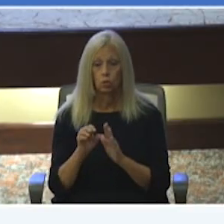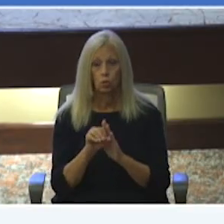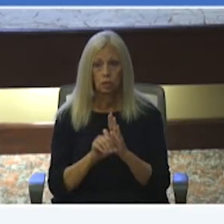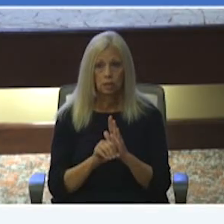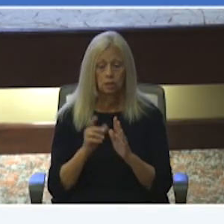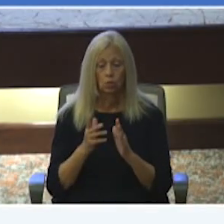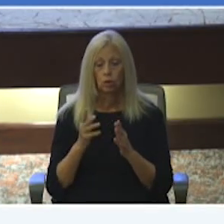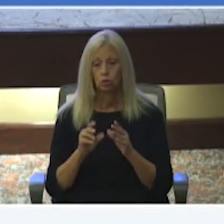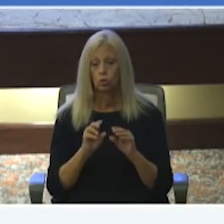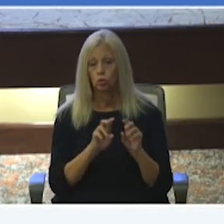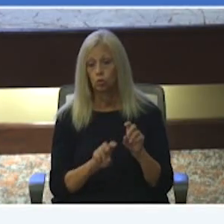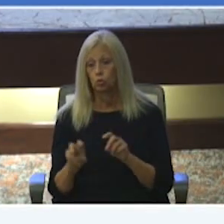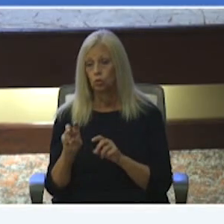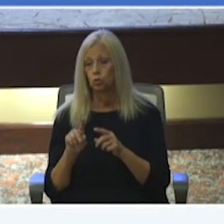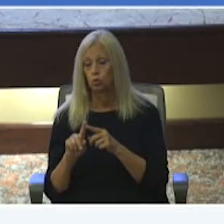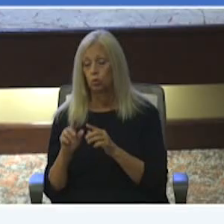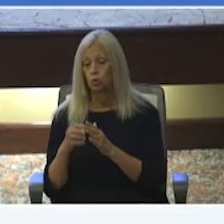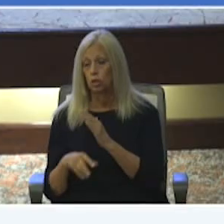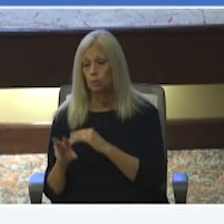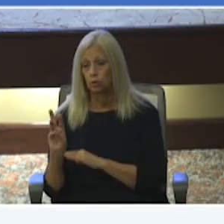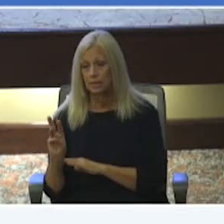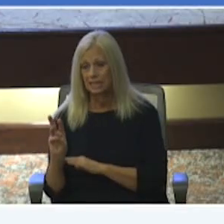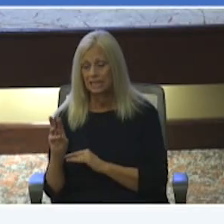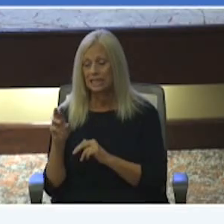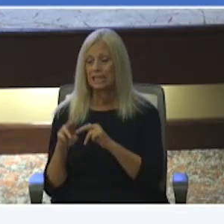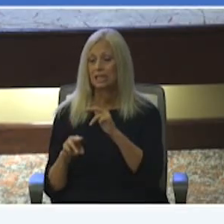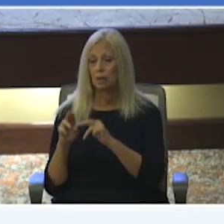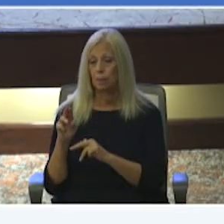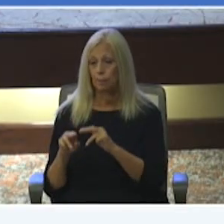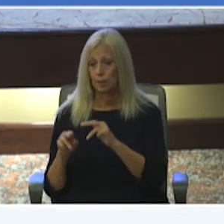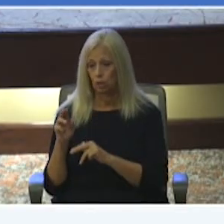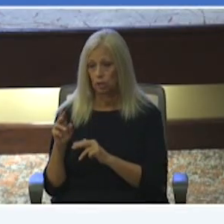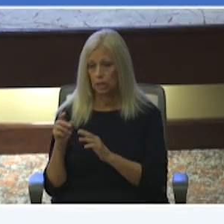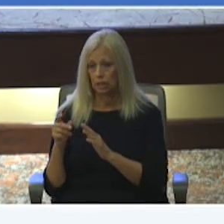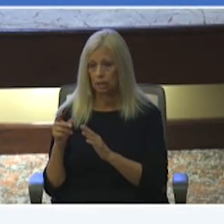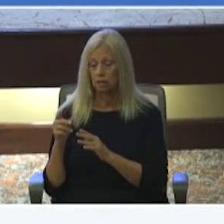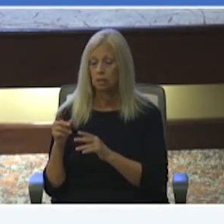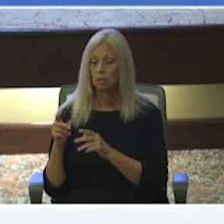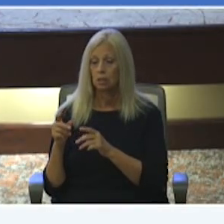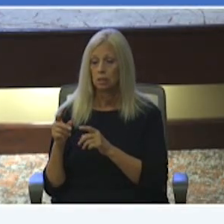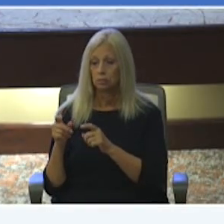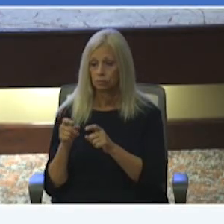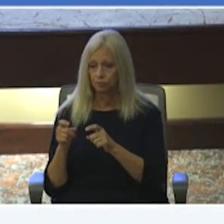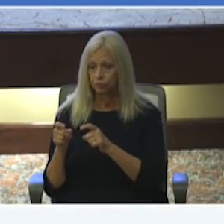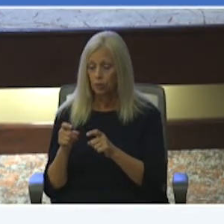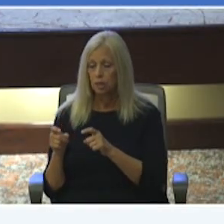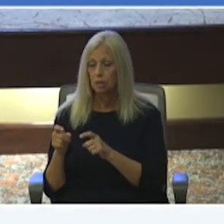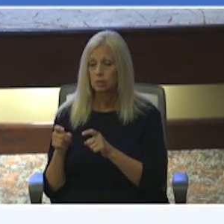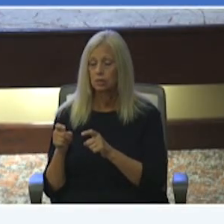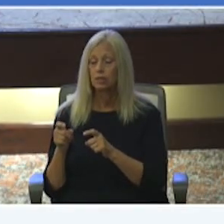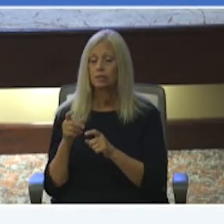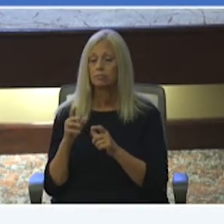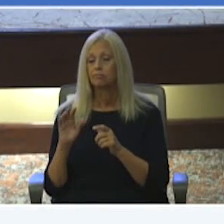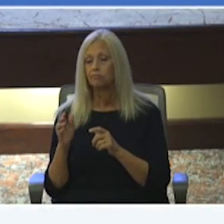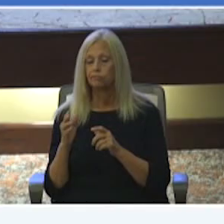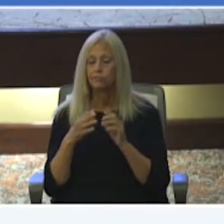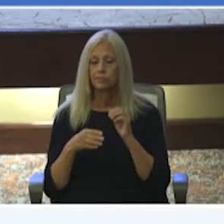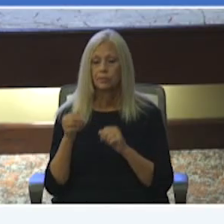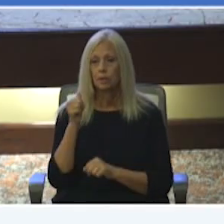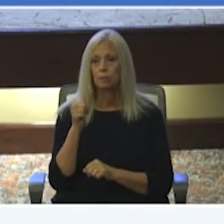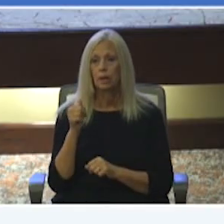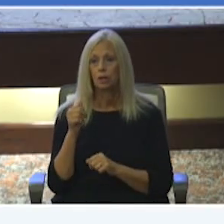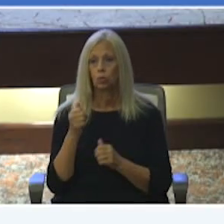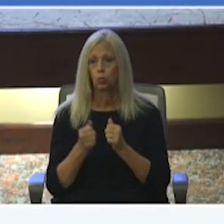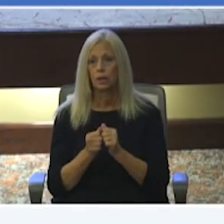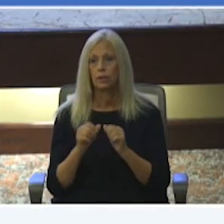it to chapter 6, which is our building and building regulations, which seems to fit better with what certificate